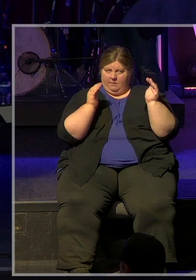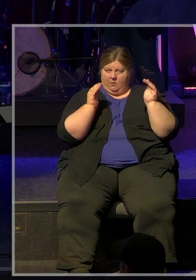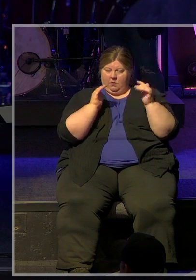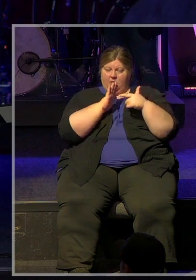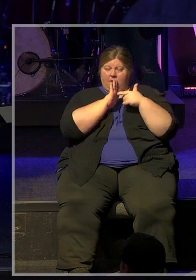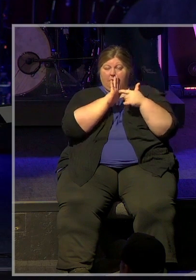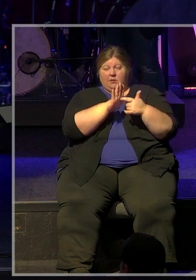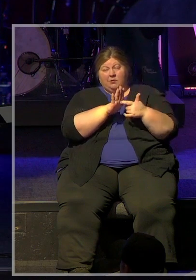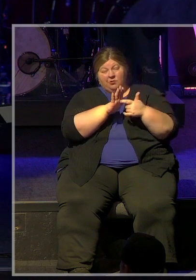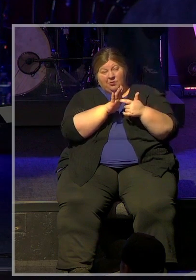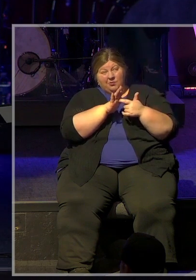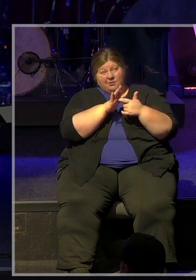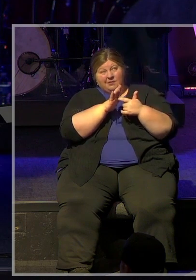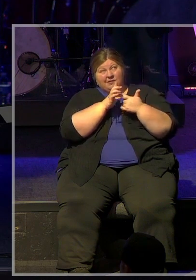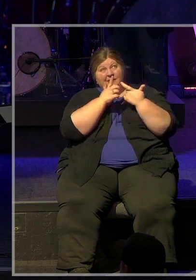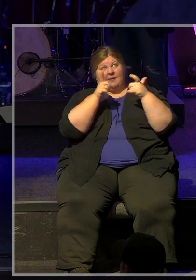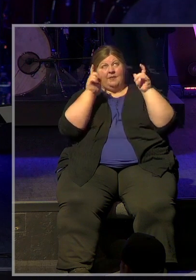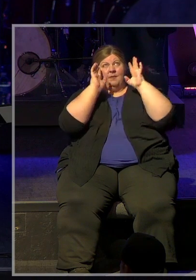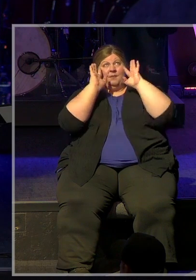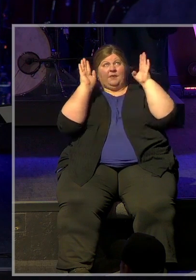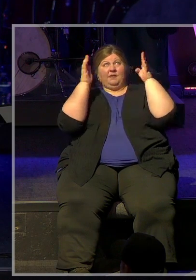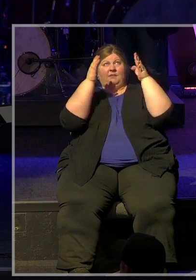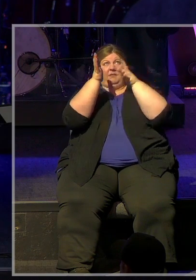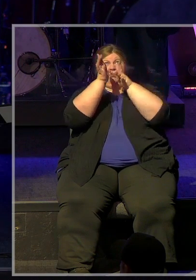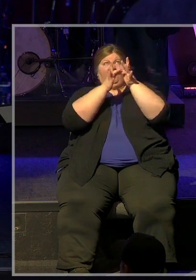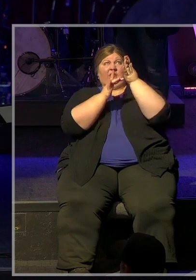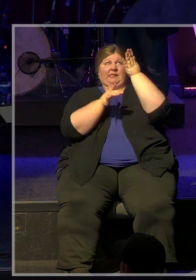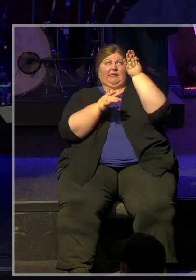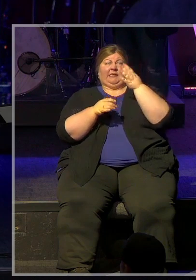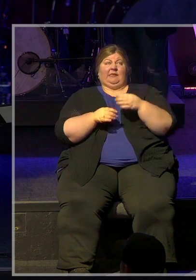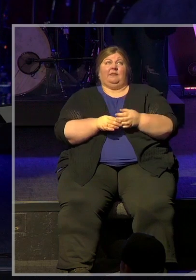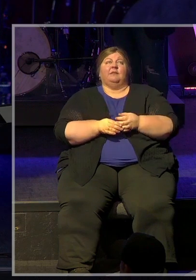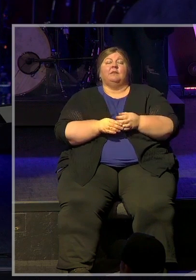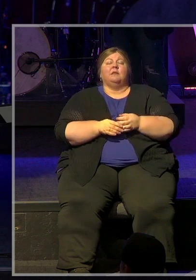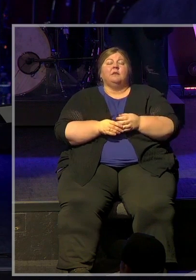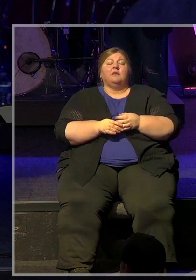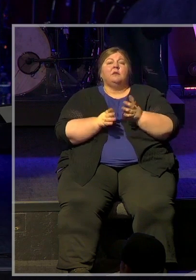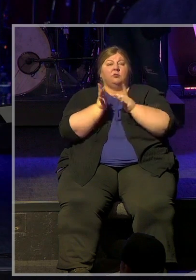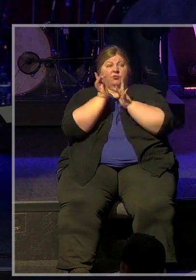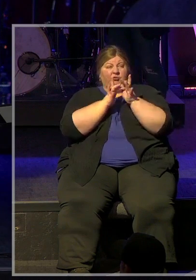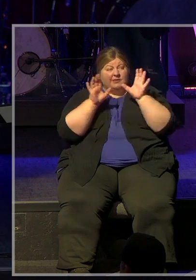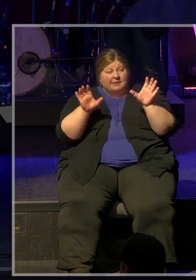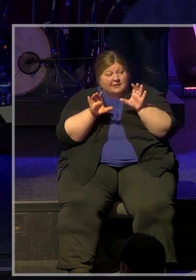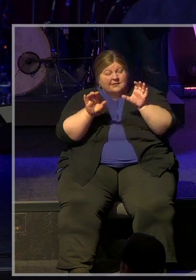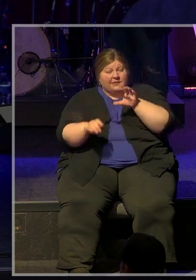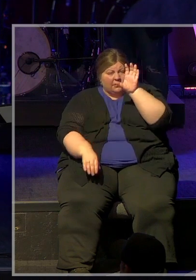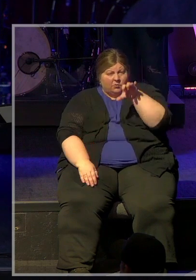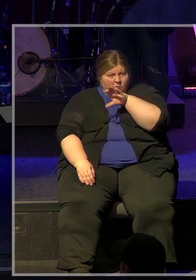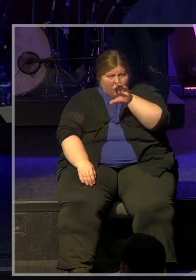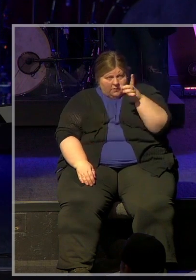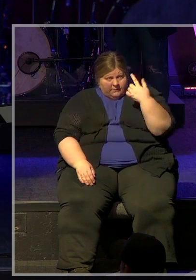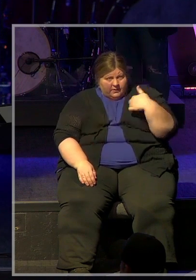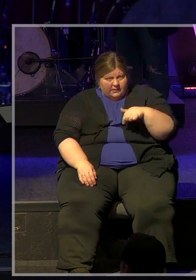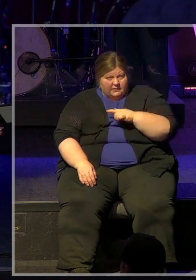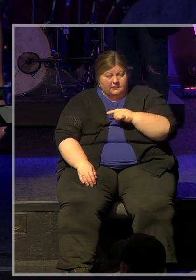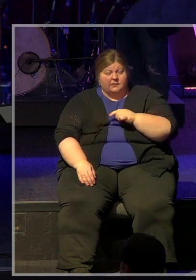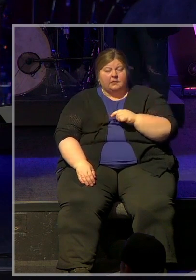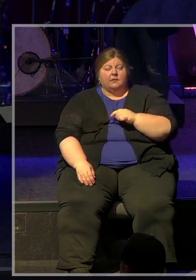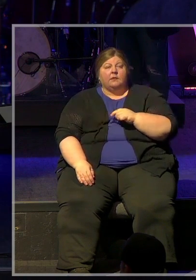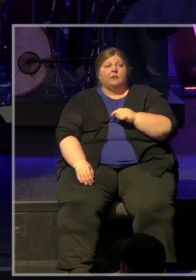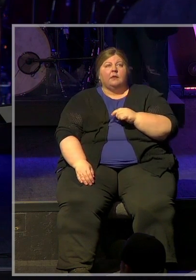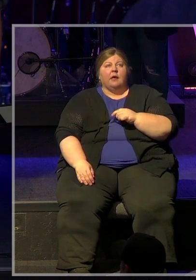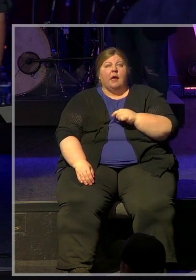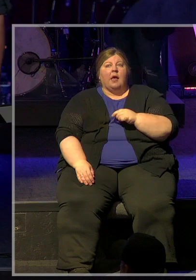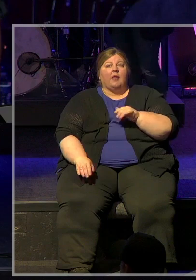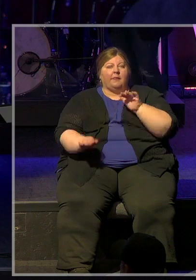greater reality of Jesus. What Jesus did on the cross for us and the